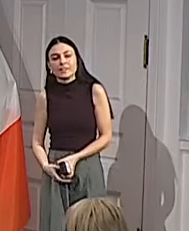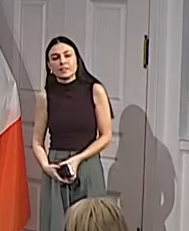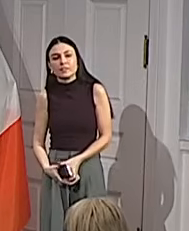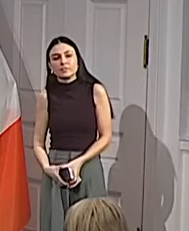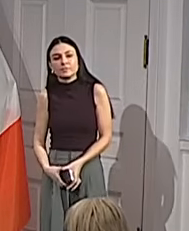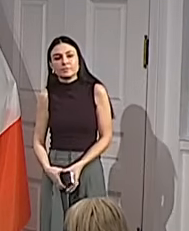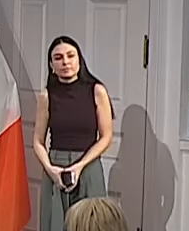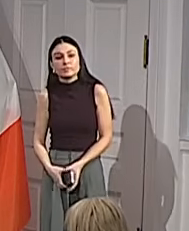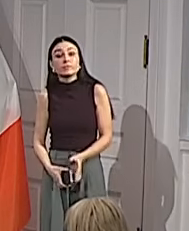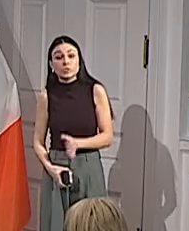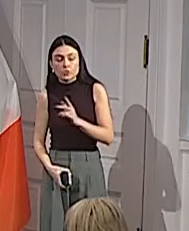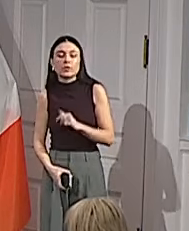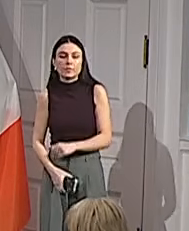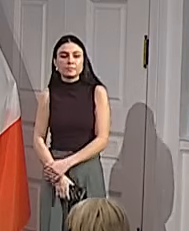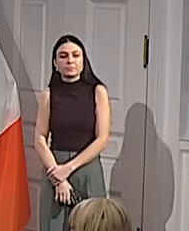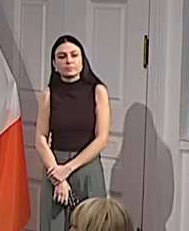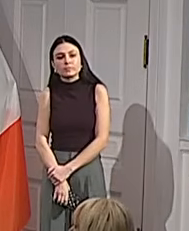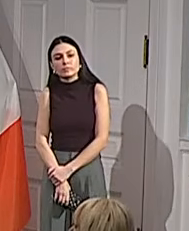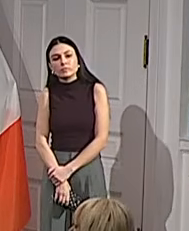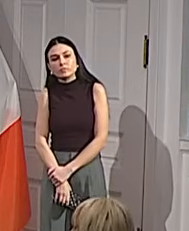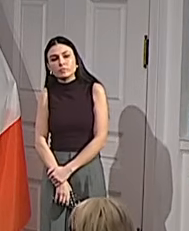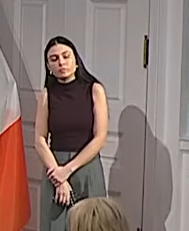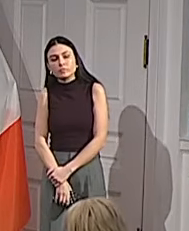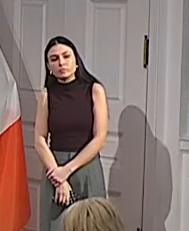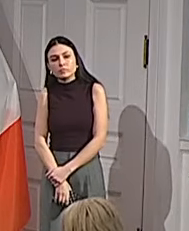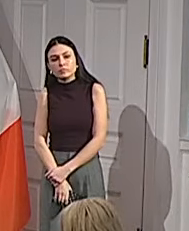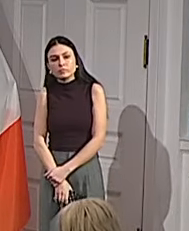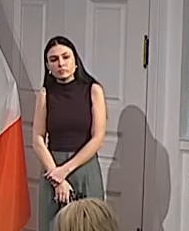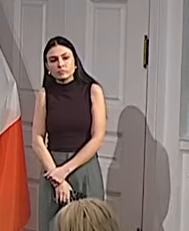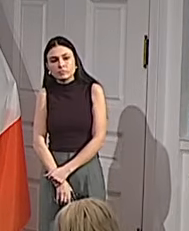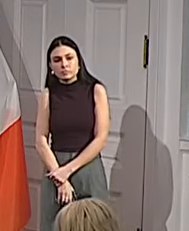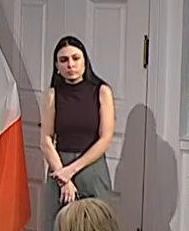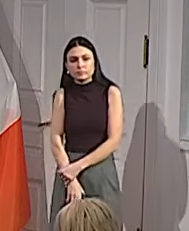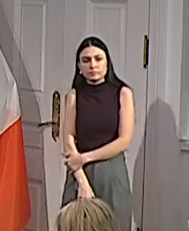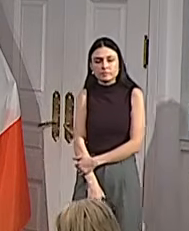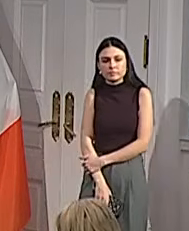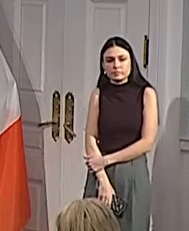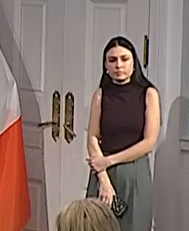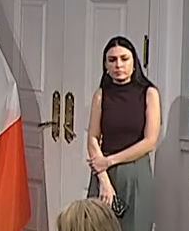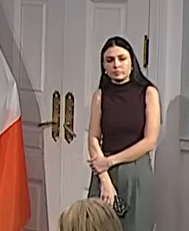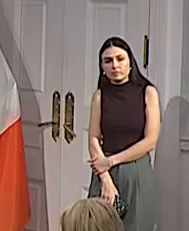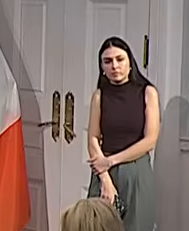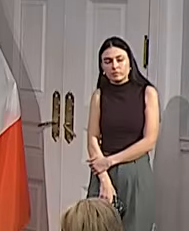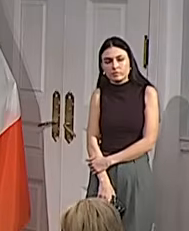you. What do you worry about most for New York City? You were elected on big